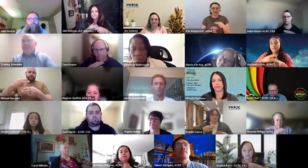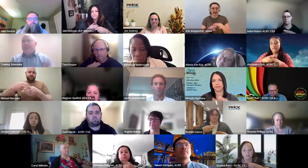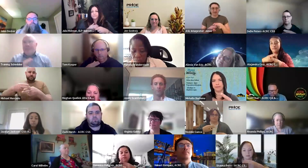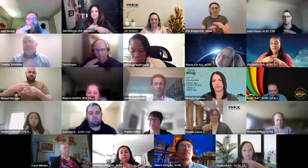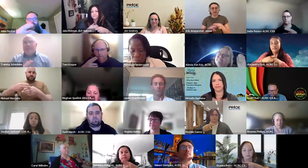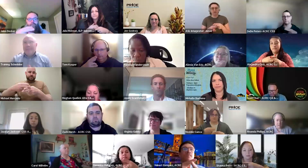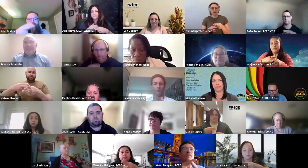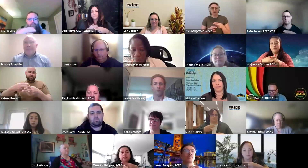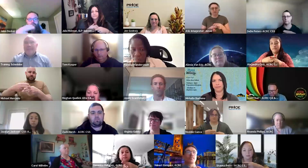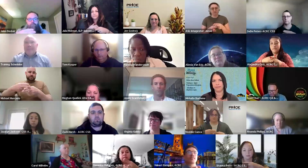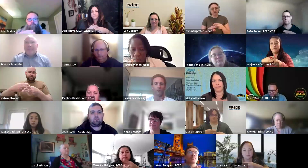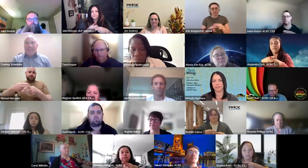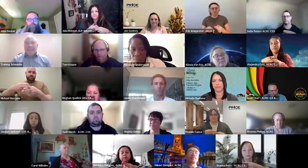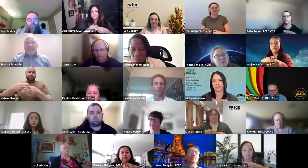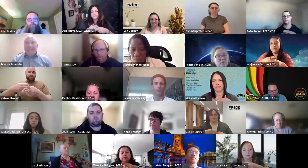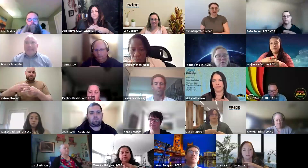and then name.